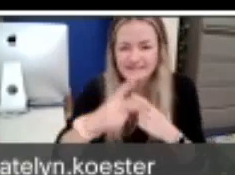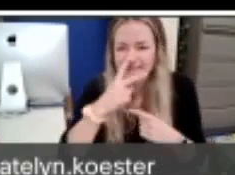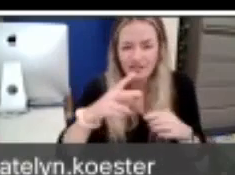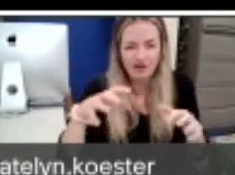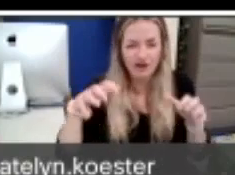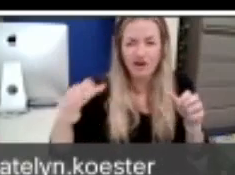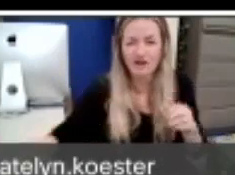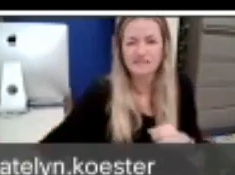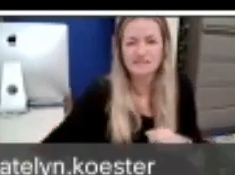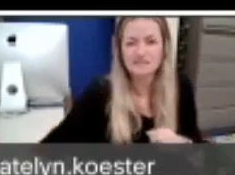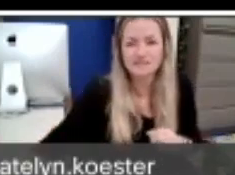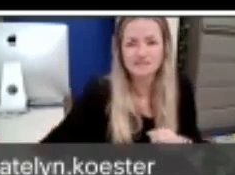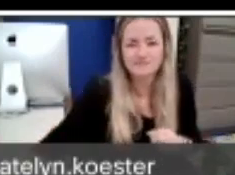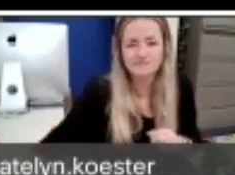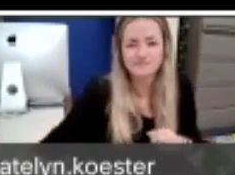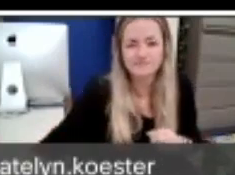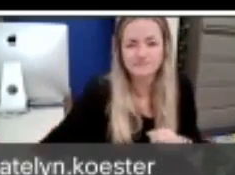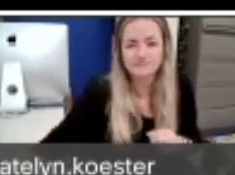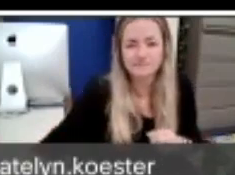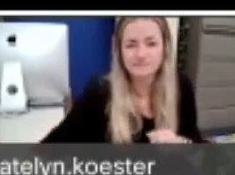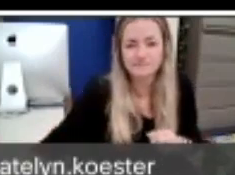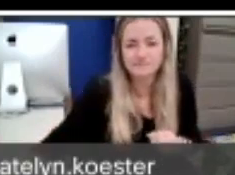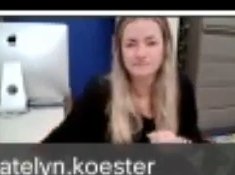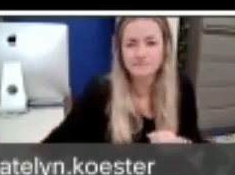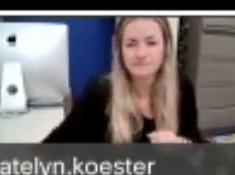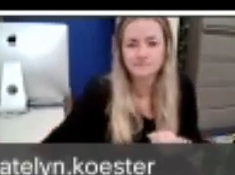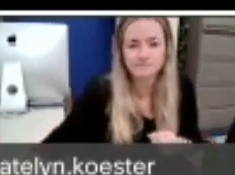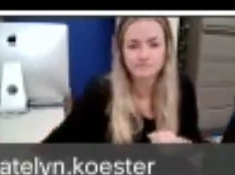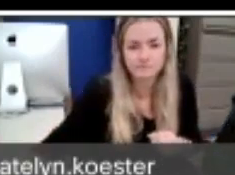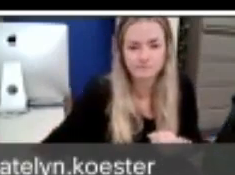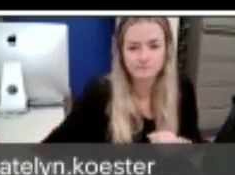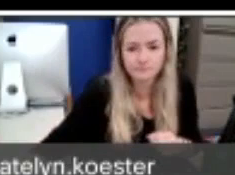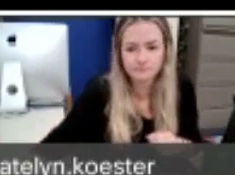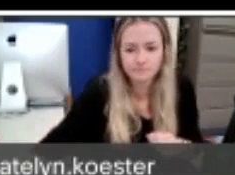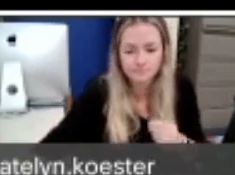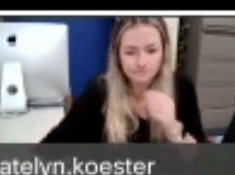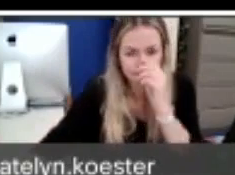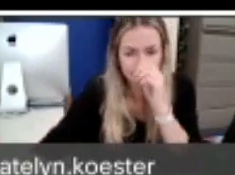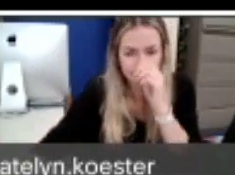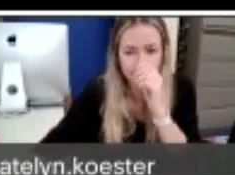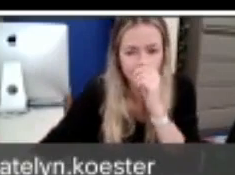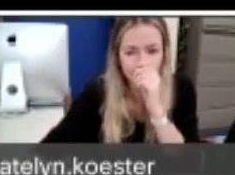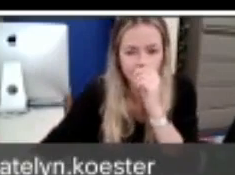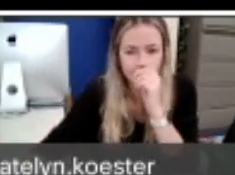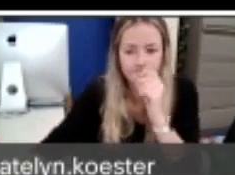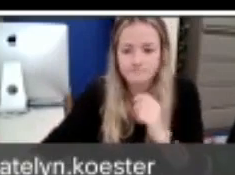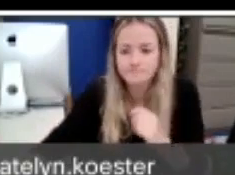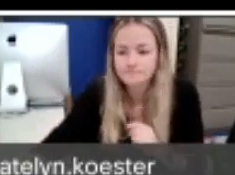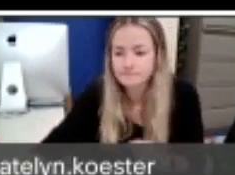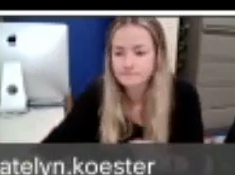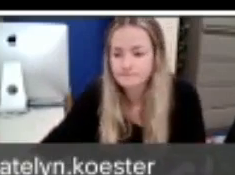I'm not seeing any questions in the chat, but I know that somebody, Teresa, I think you said yes, so we'd like some for you too.